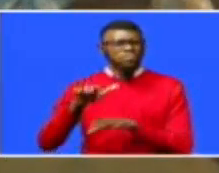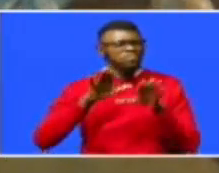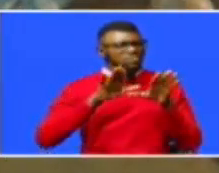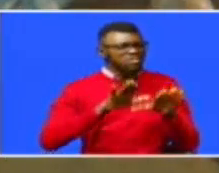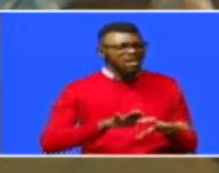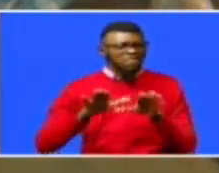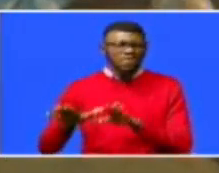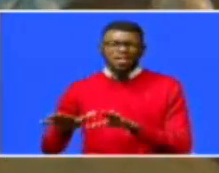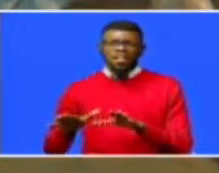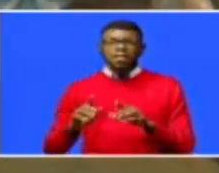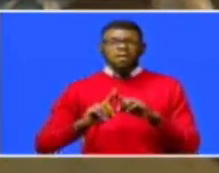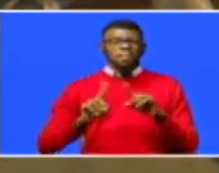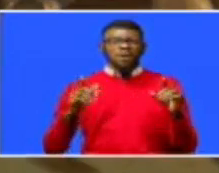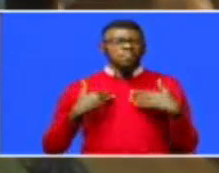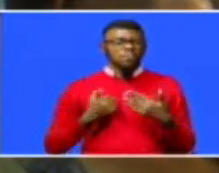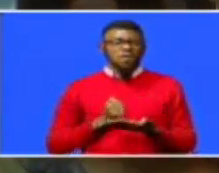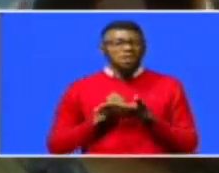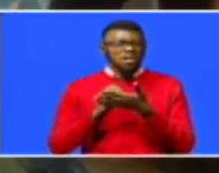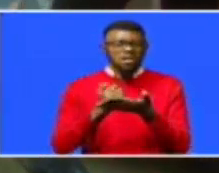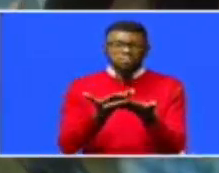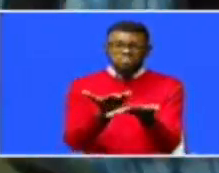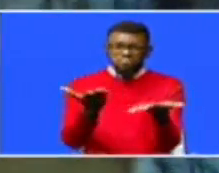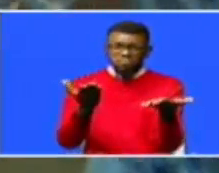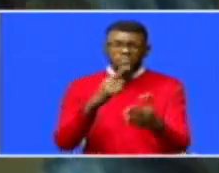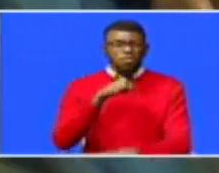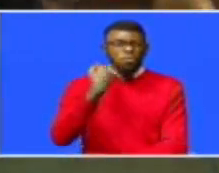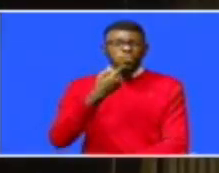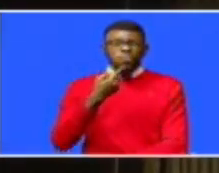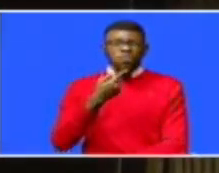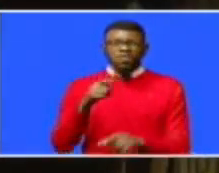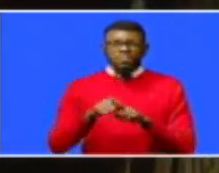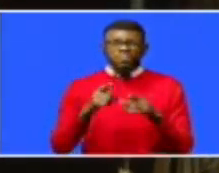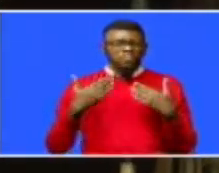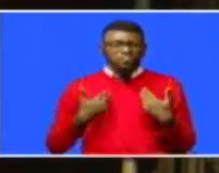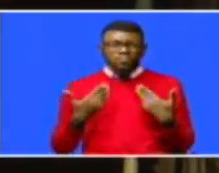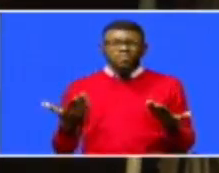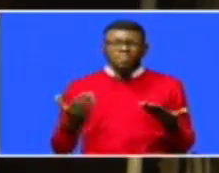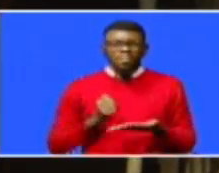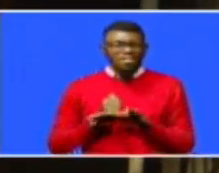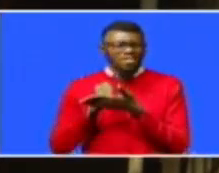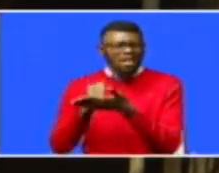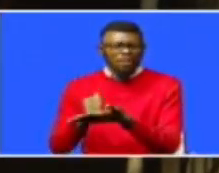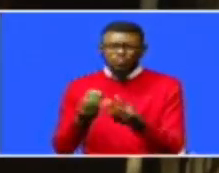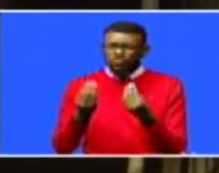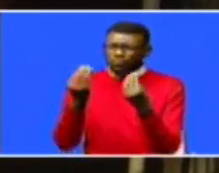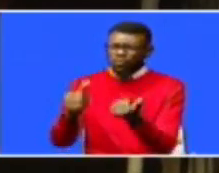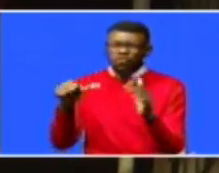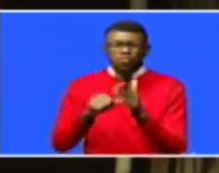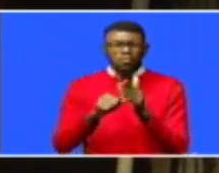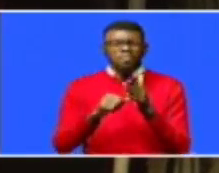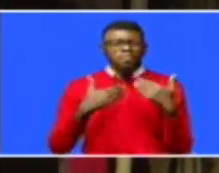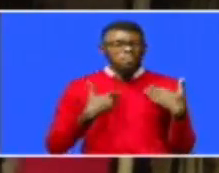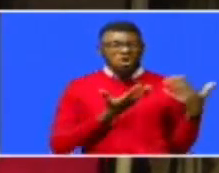home. Who will come to their rescue? Who will deconstruct the human trafficking rings of East